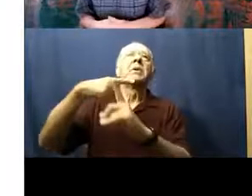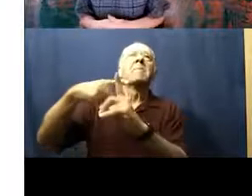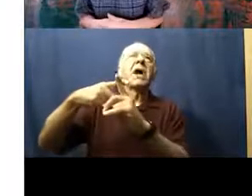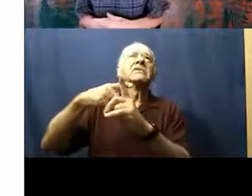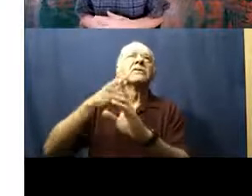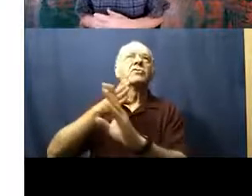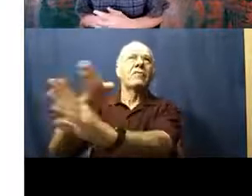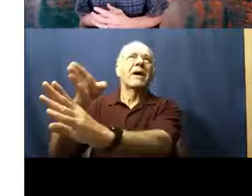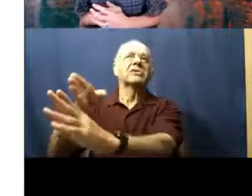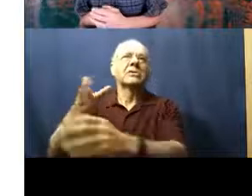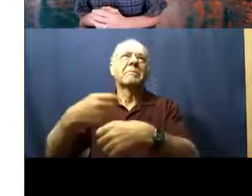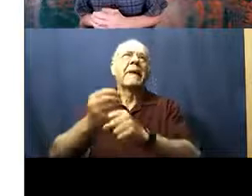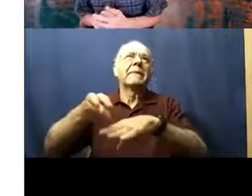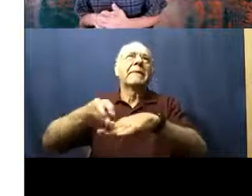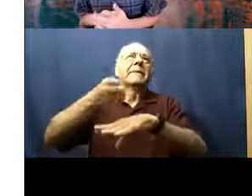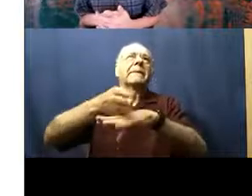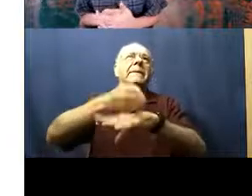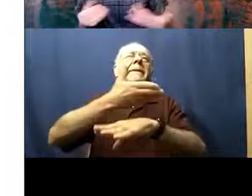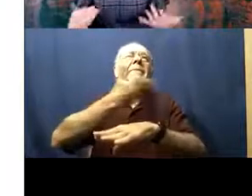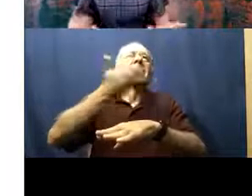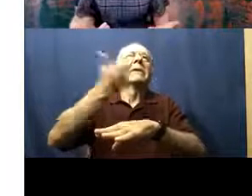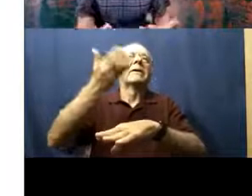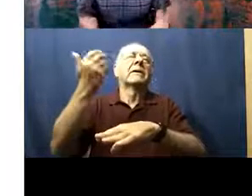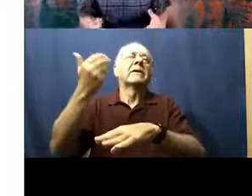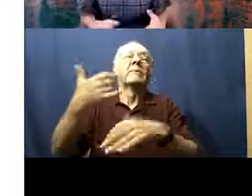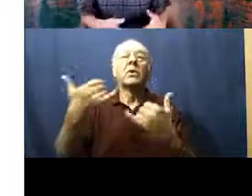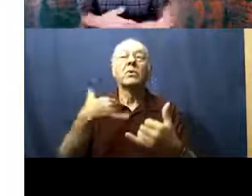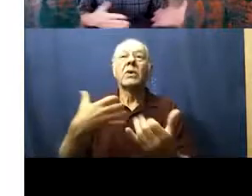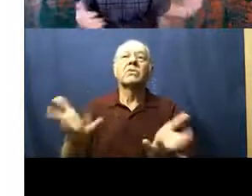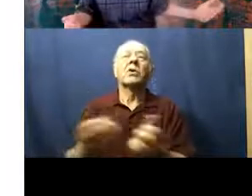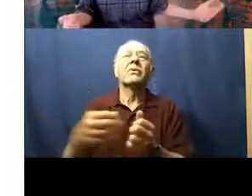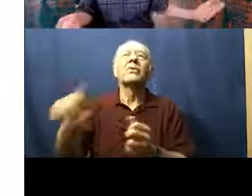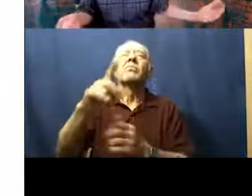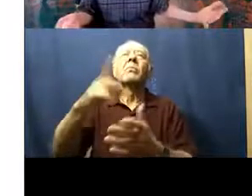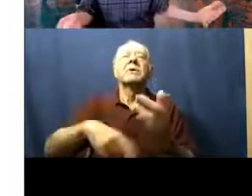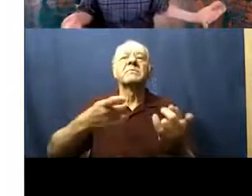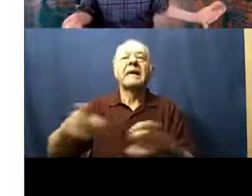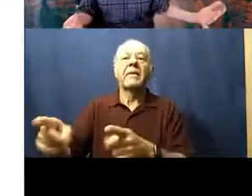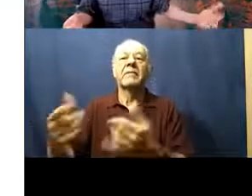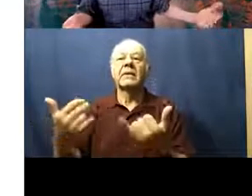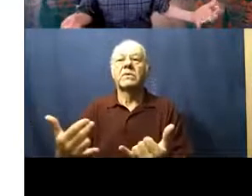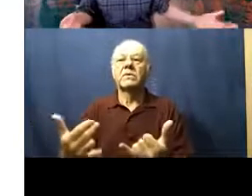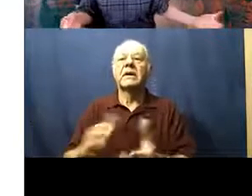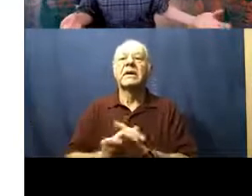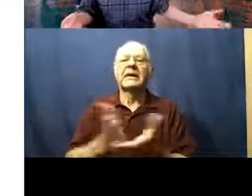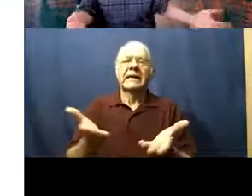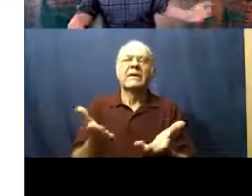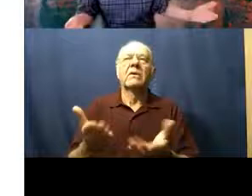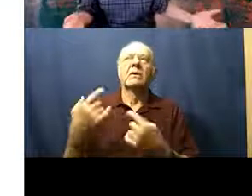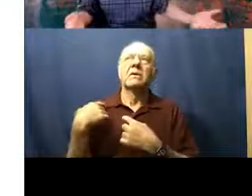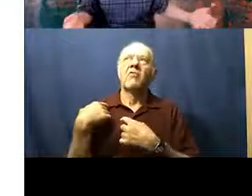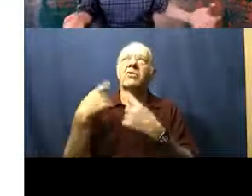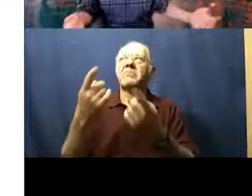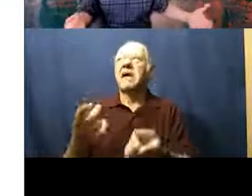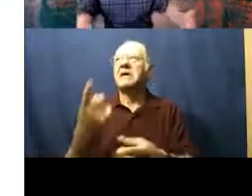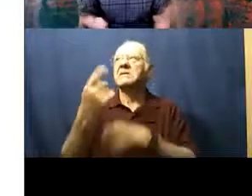better? And so I wanted to talk to you today about what's been happening here over the past